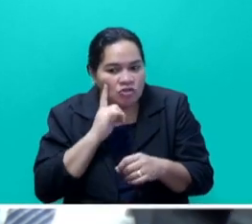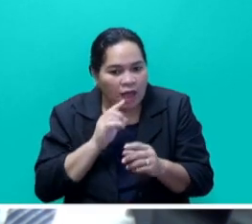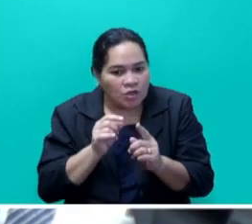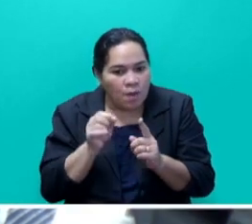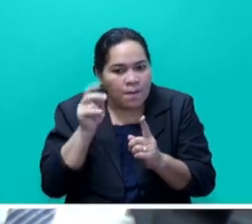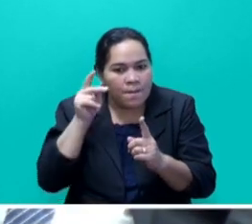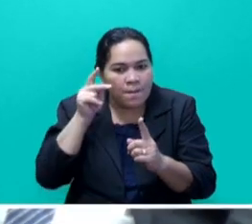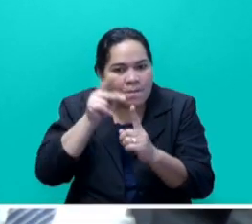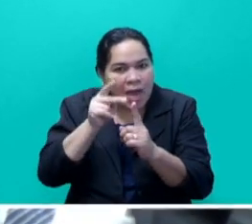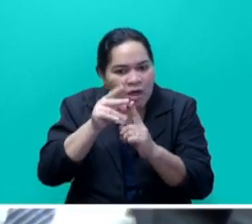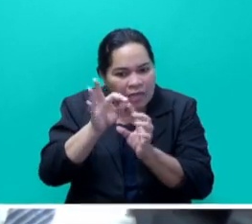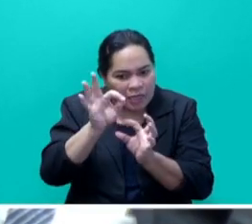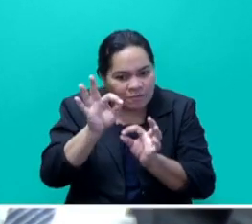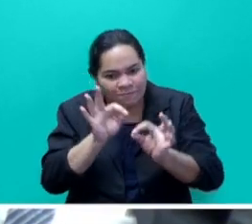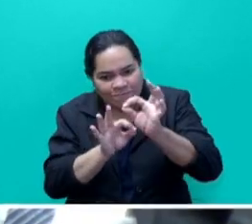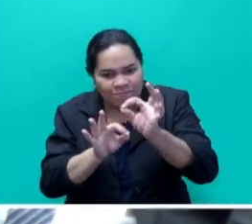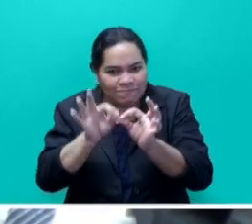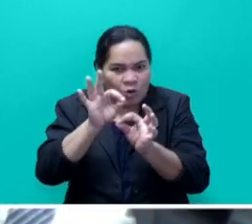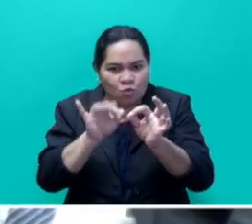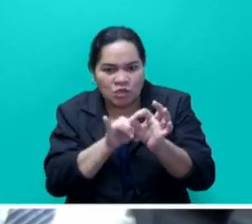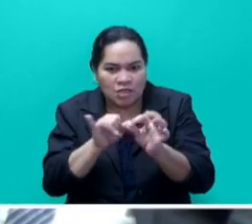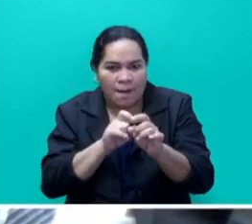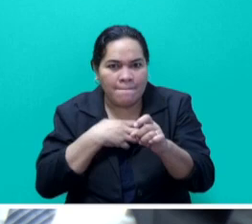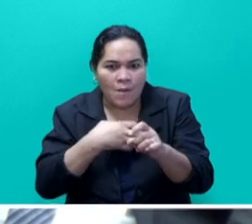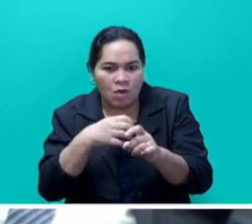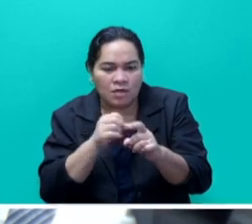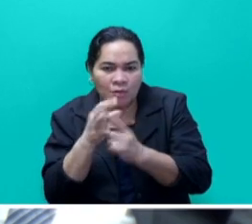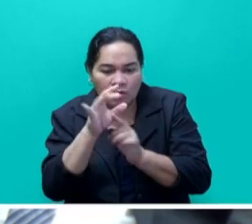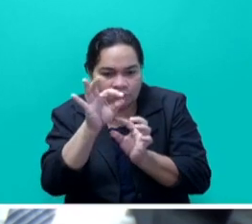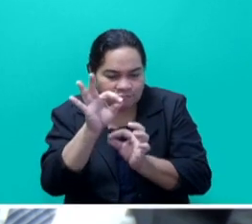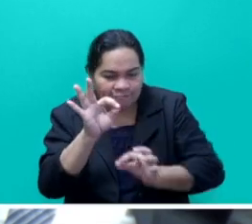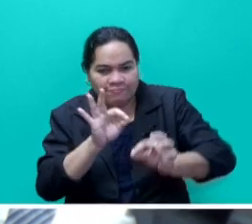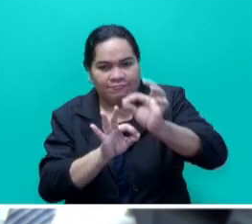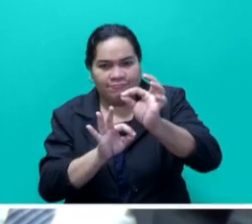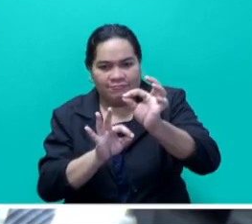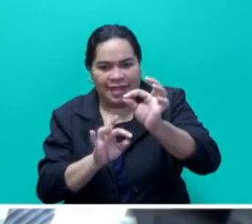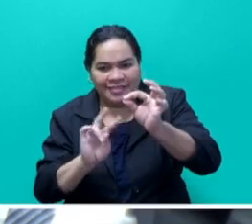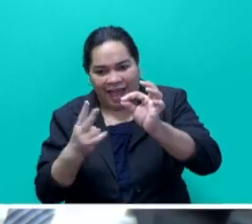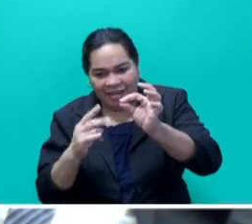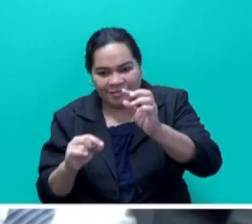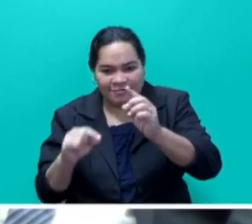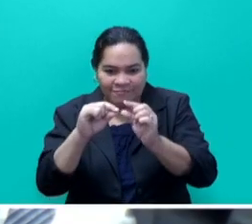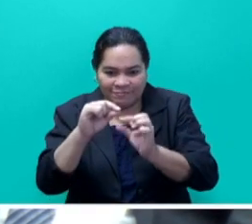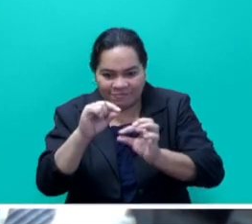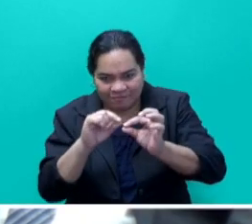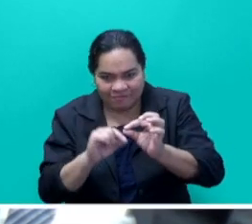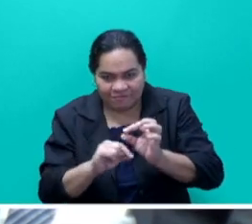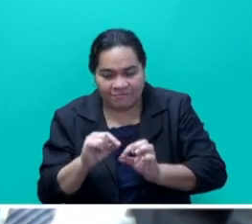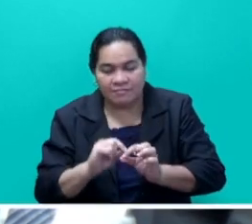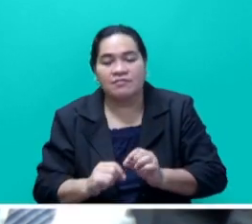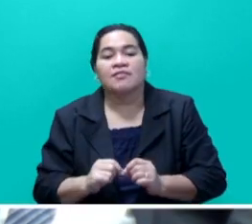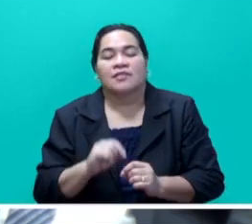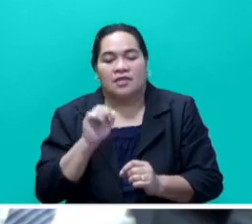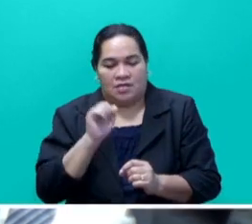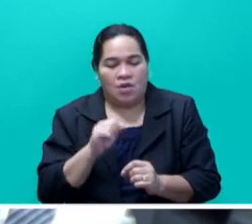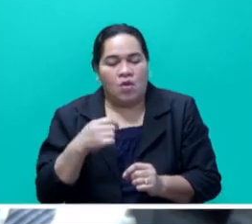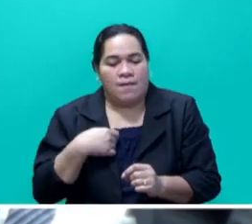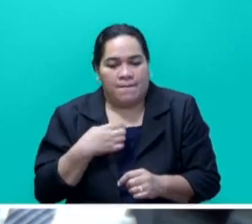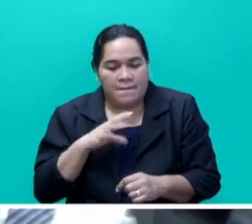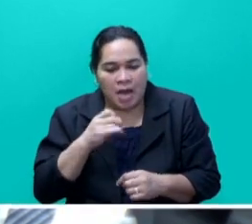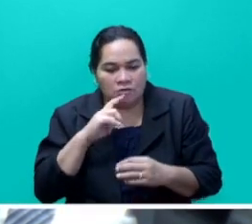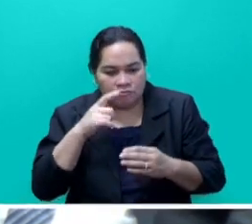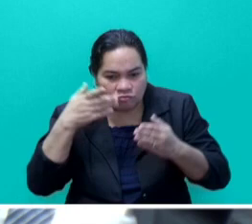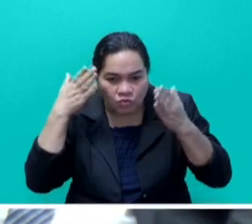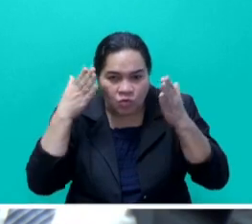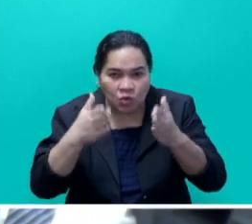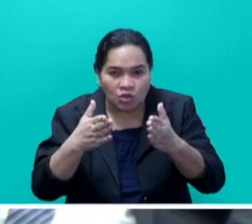reprioritize, the need for the force to have the need to concentrate